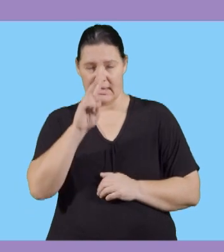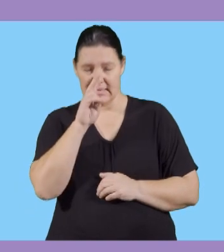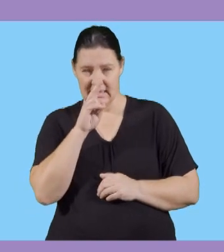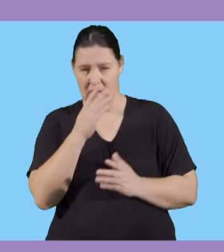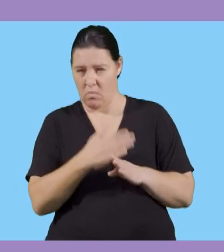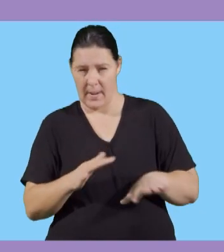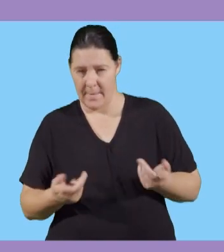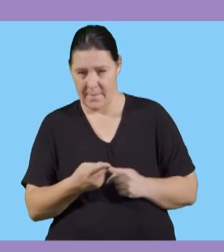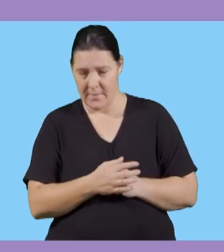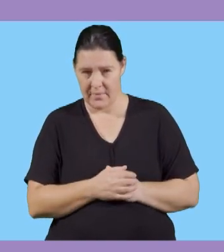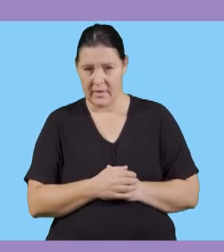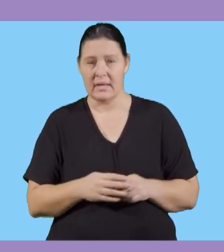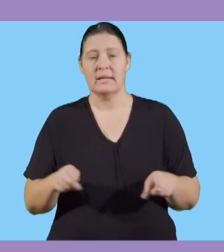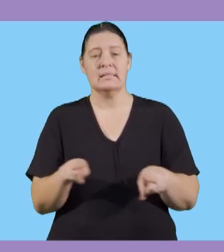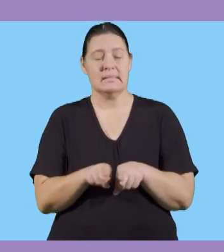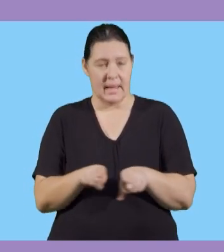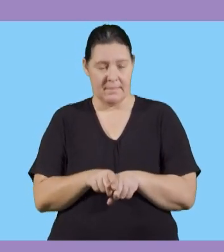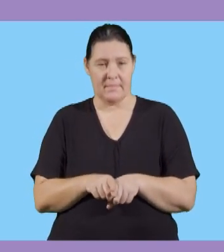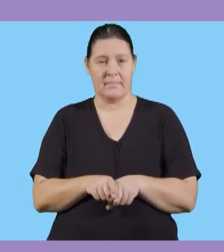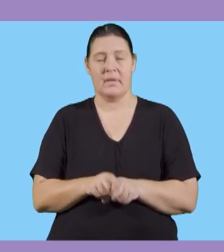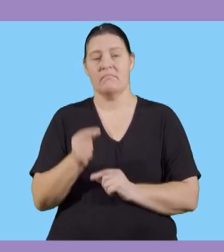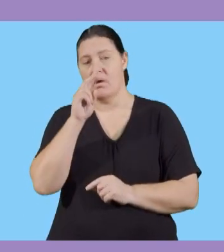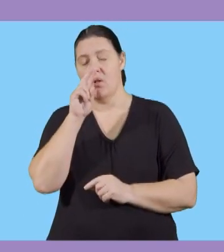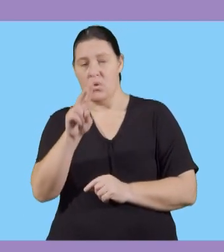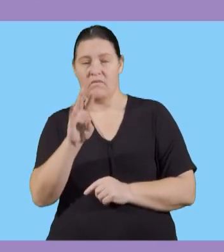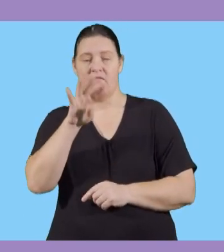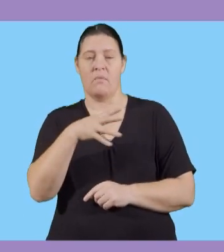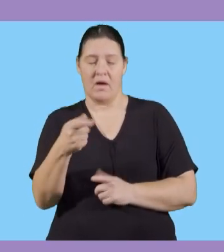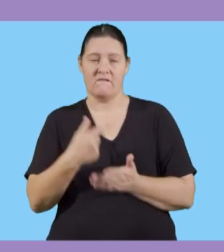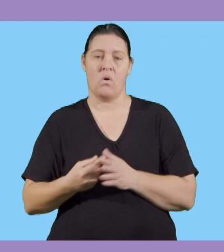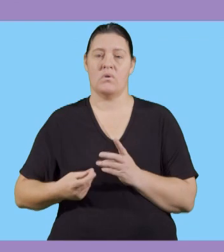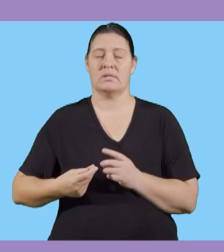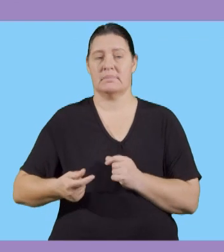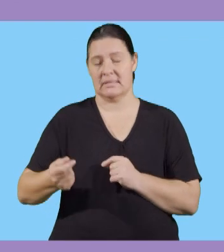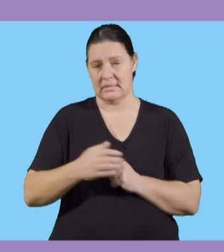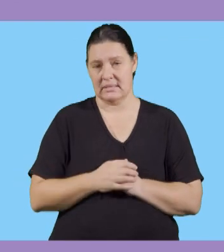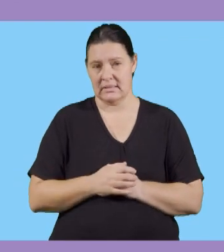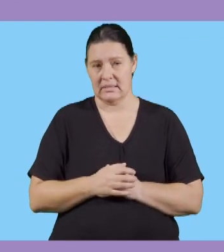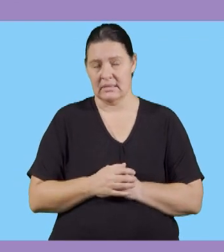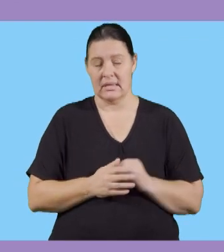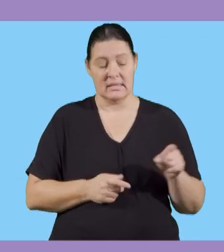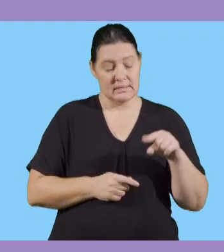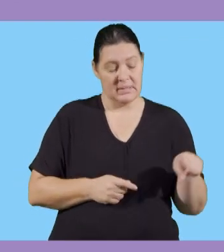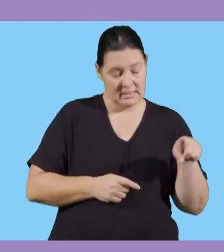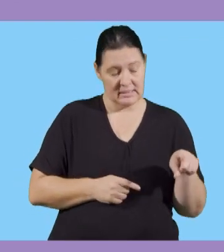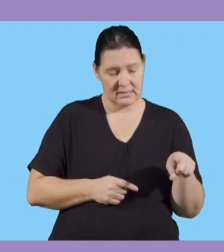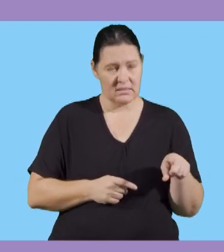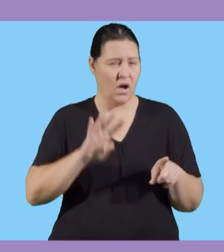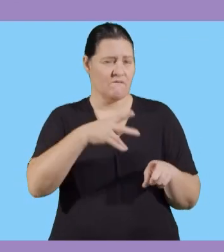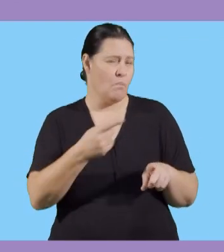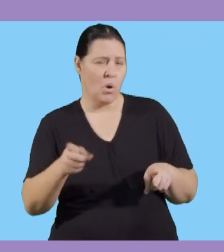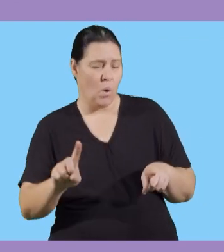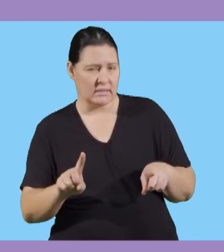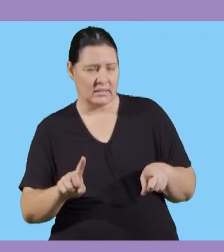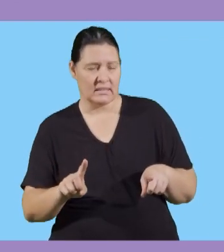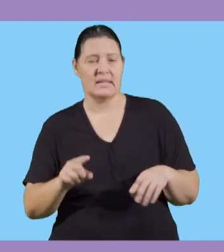that diagram works? The same case goes for when I'm looking for the formula for my speed. So there's my speed over there. And what is the formula going